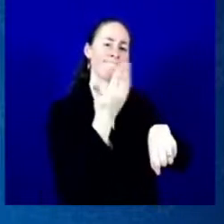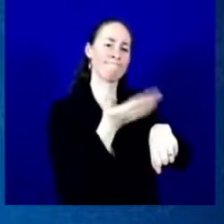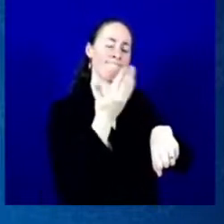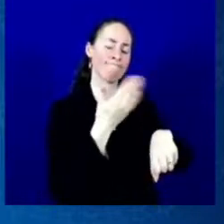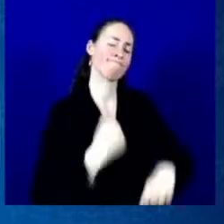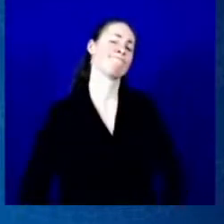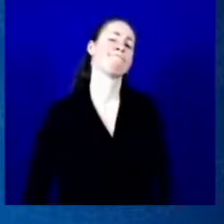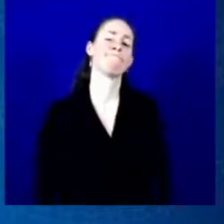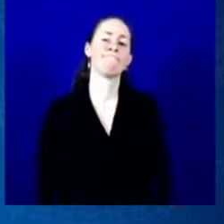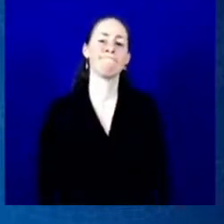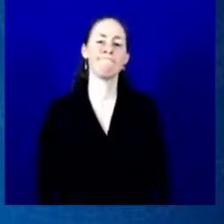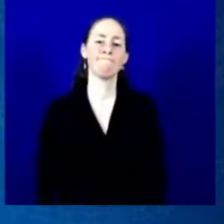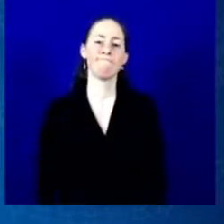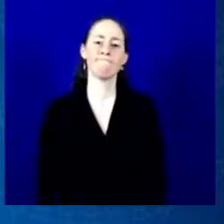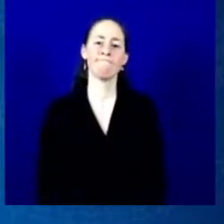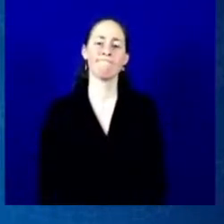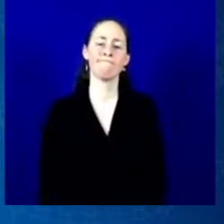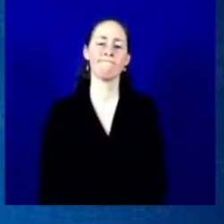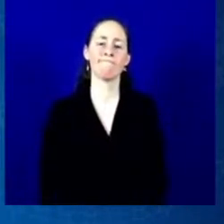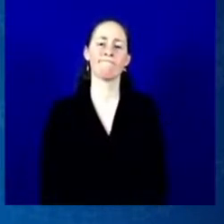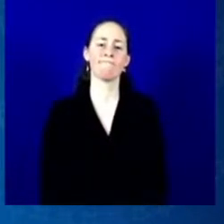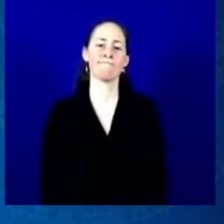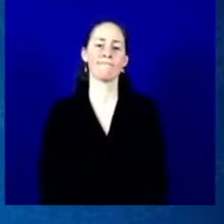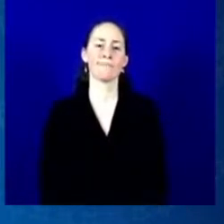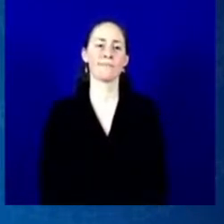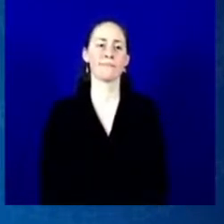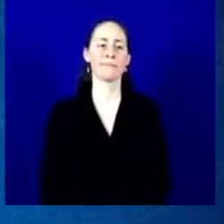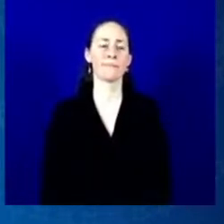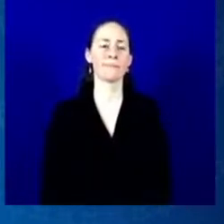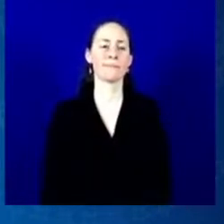Congress. If you believe we need to secure the